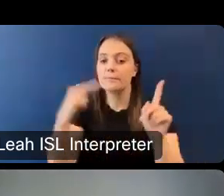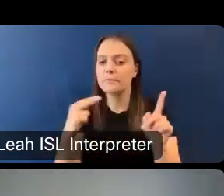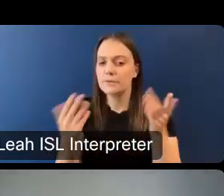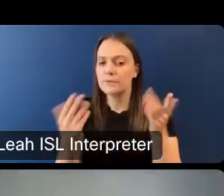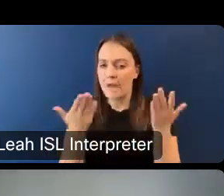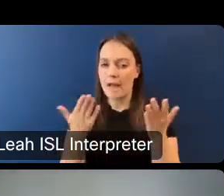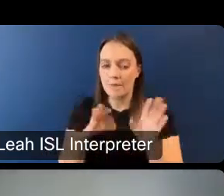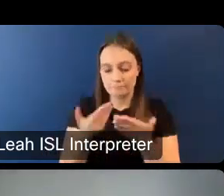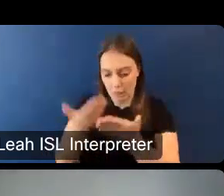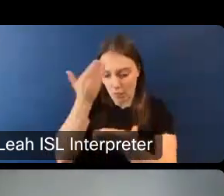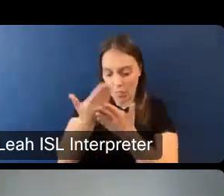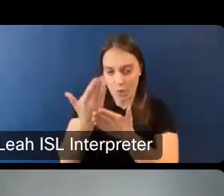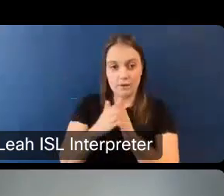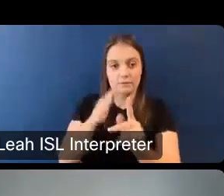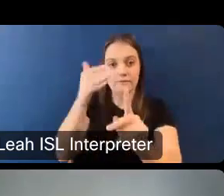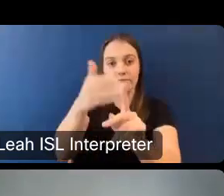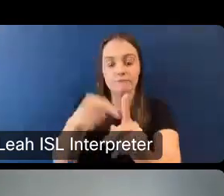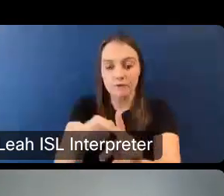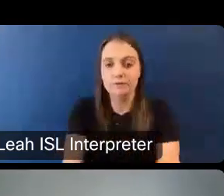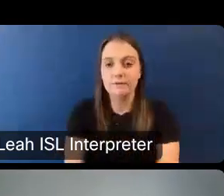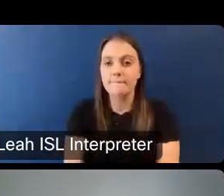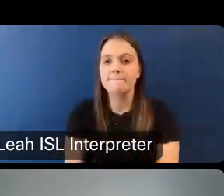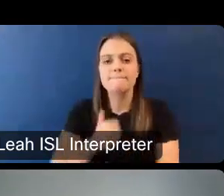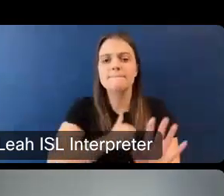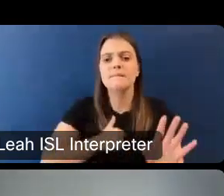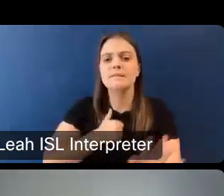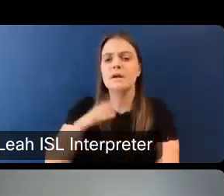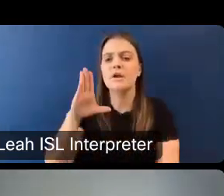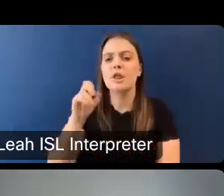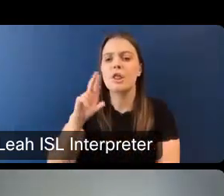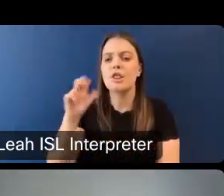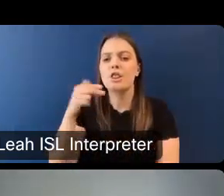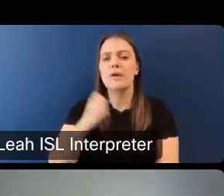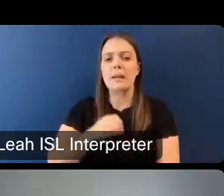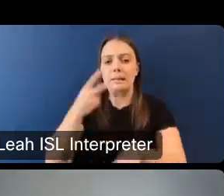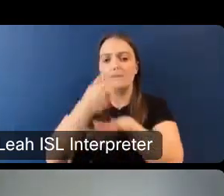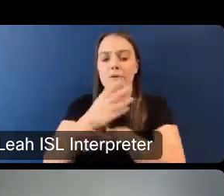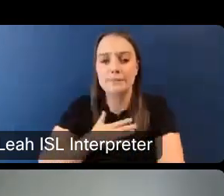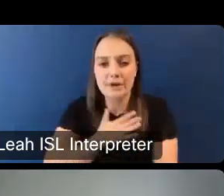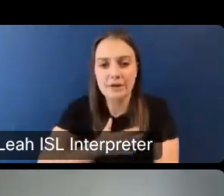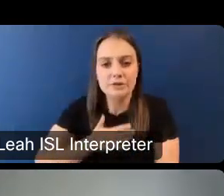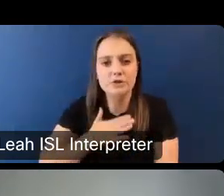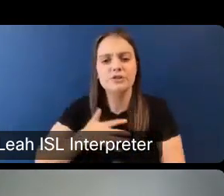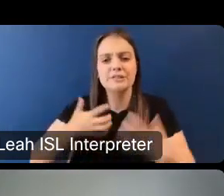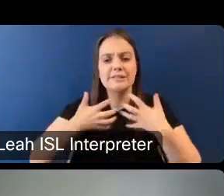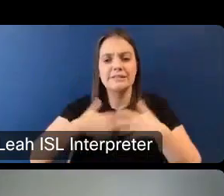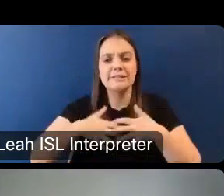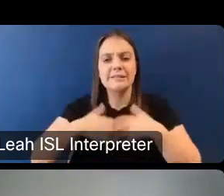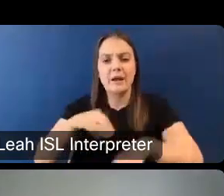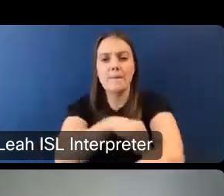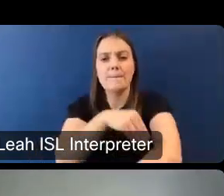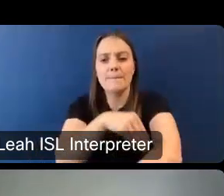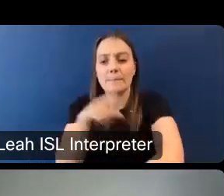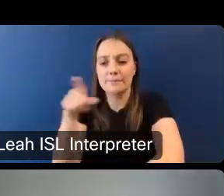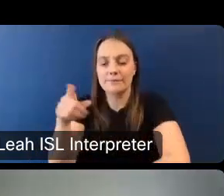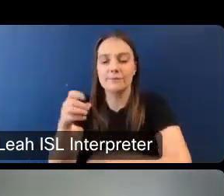front line. So initially, sorry, Lorraine, to interrupt you. There was just a technical issue with the poll, so it's just opened up